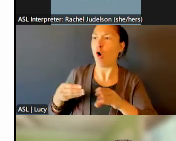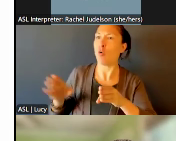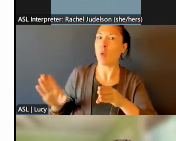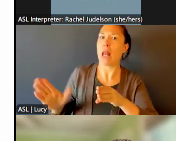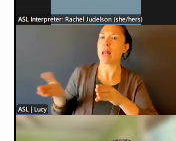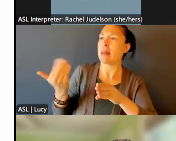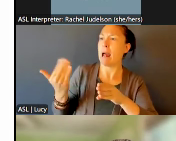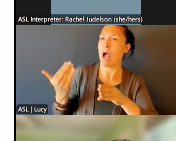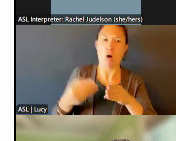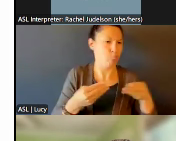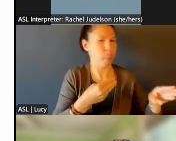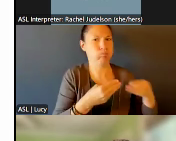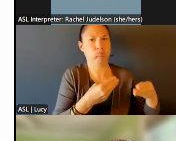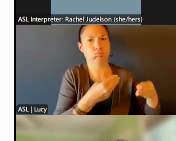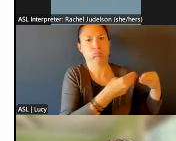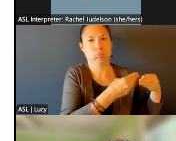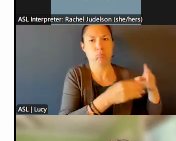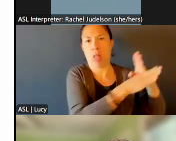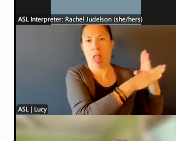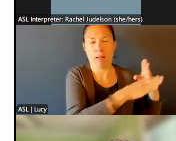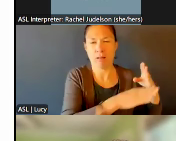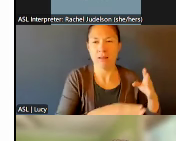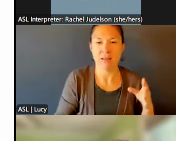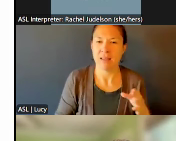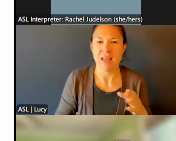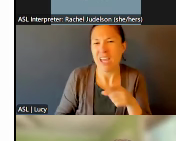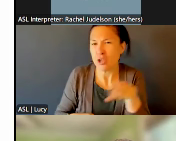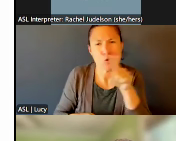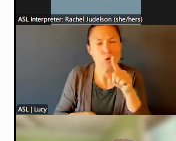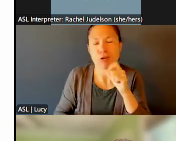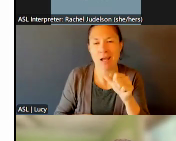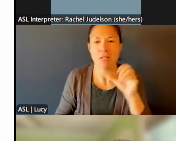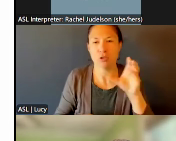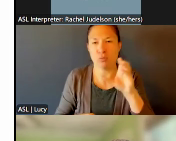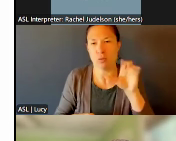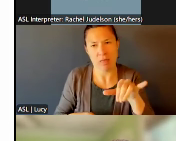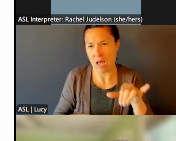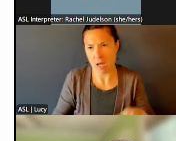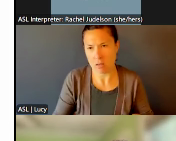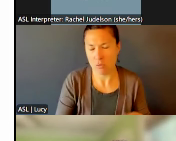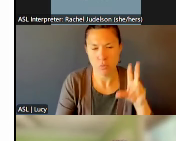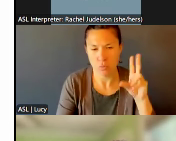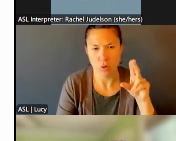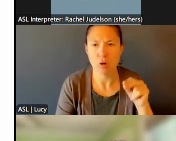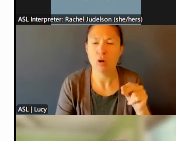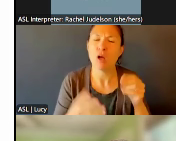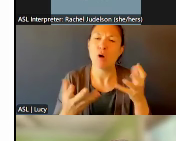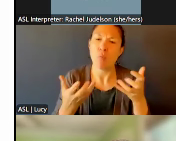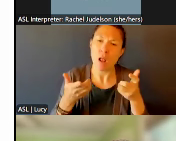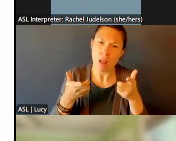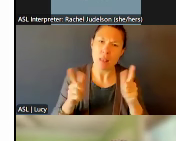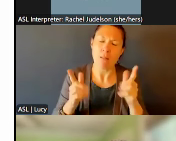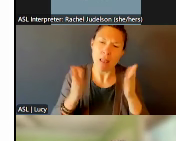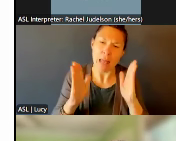reviewers, you won't be gatekeepers either. It's important that we give everybody a fair chance